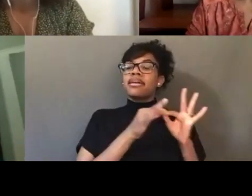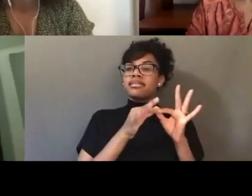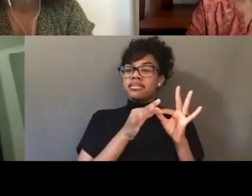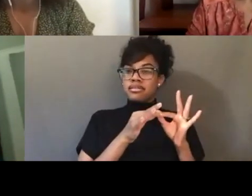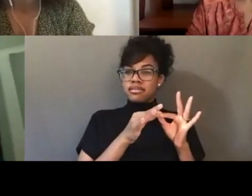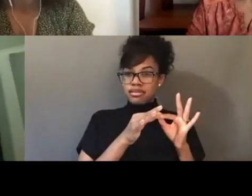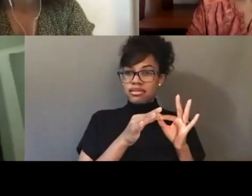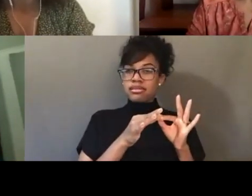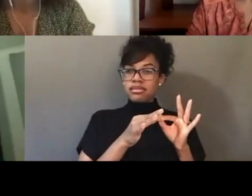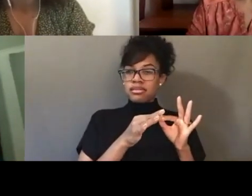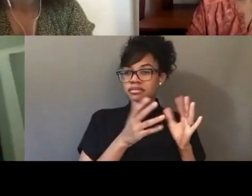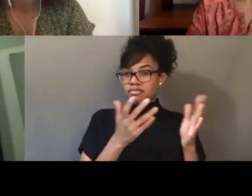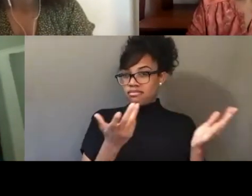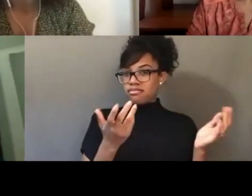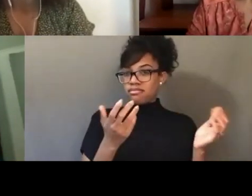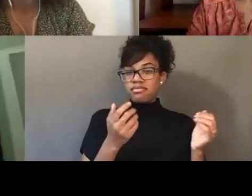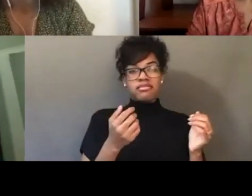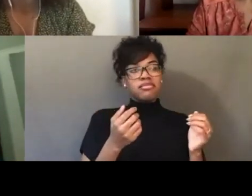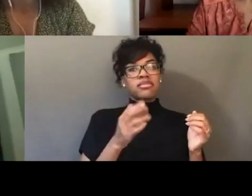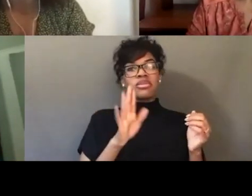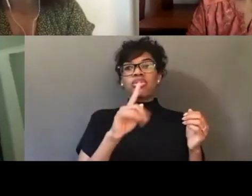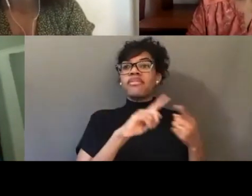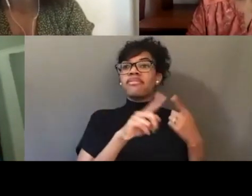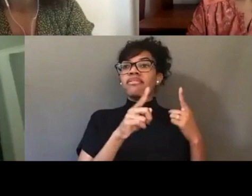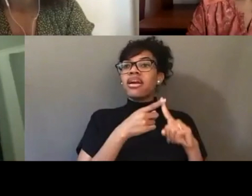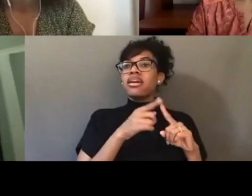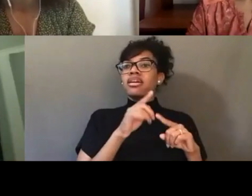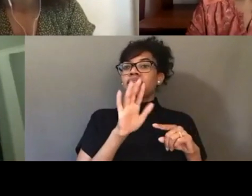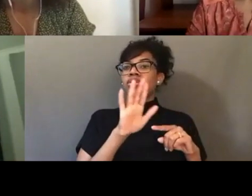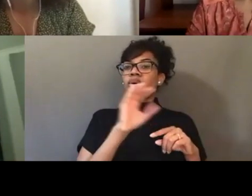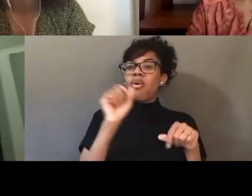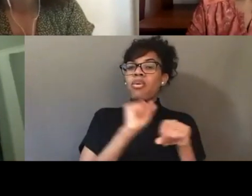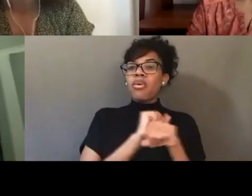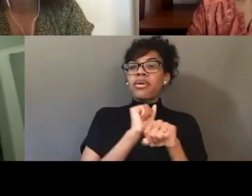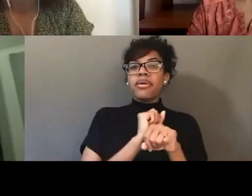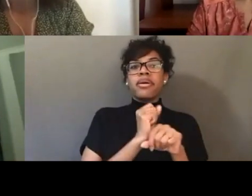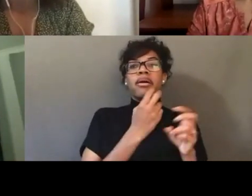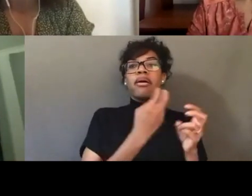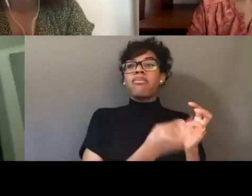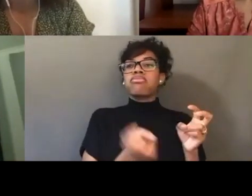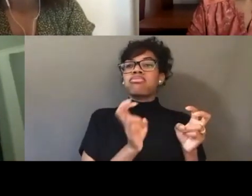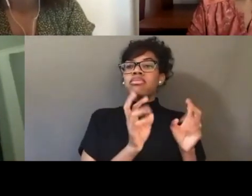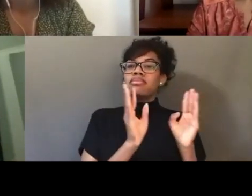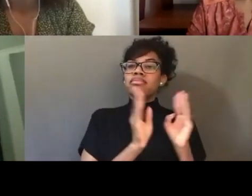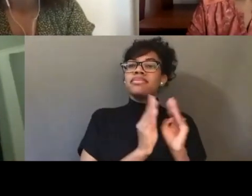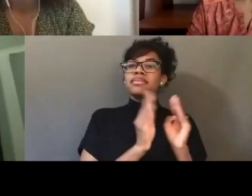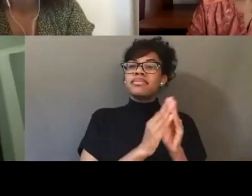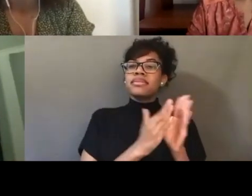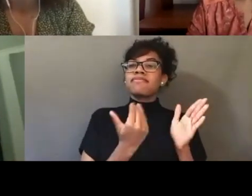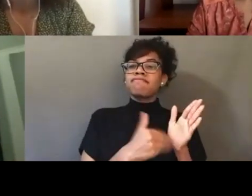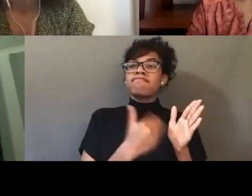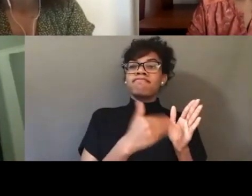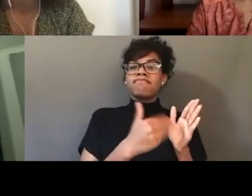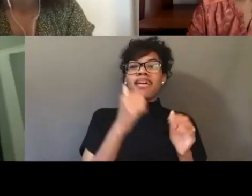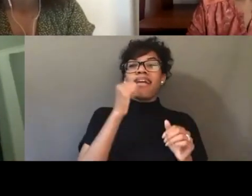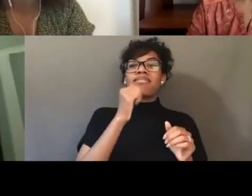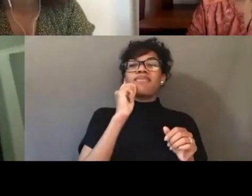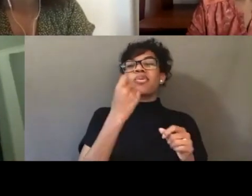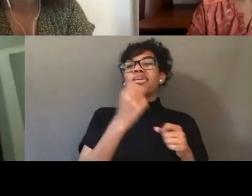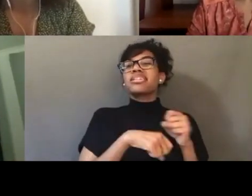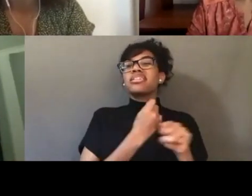together with your comrades and meet regularly enough for just a year? So as